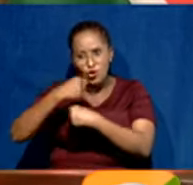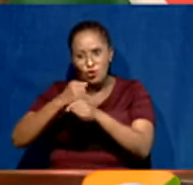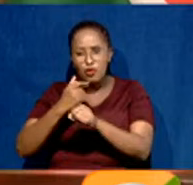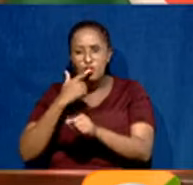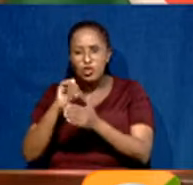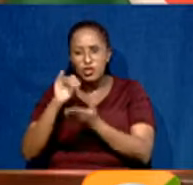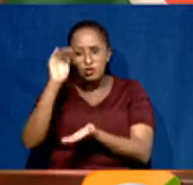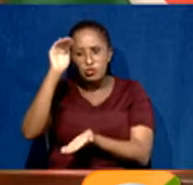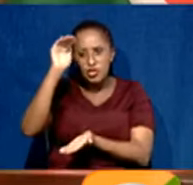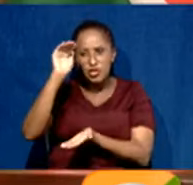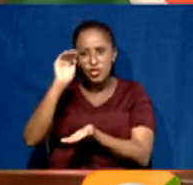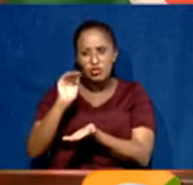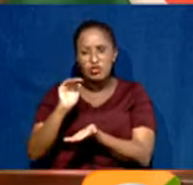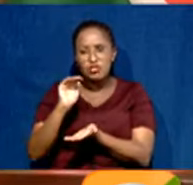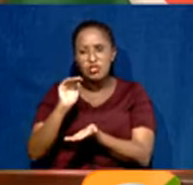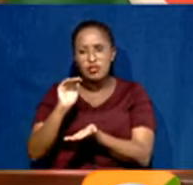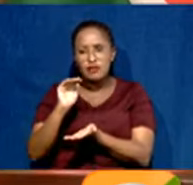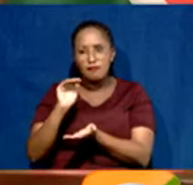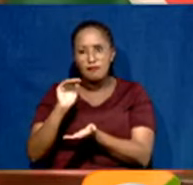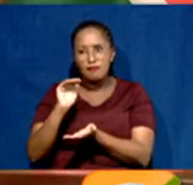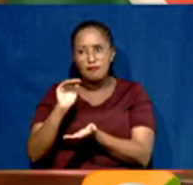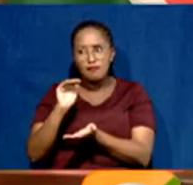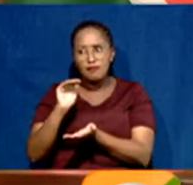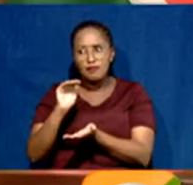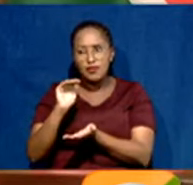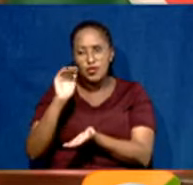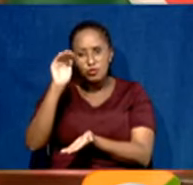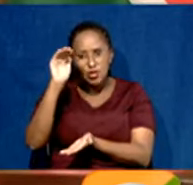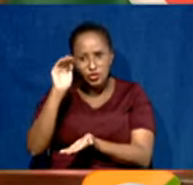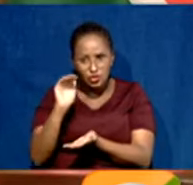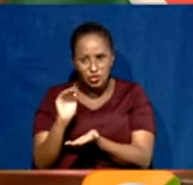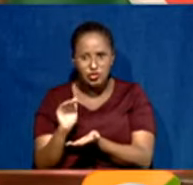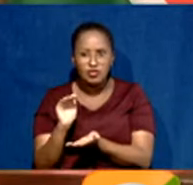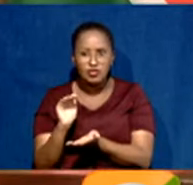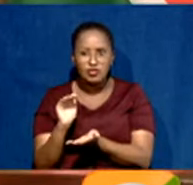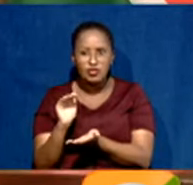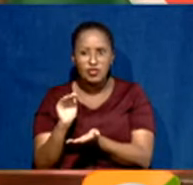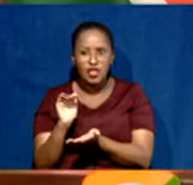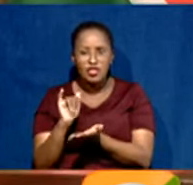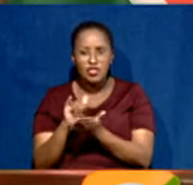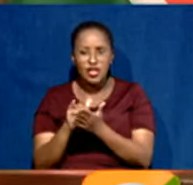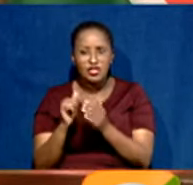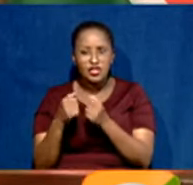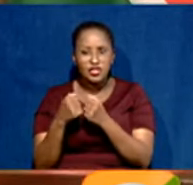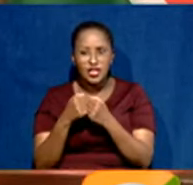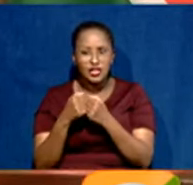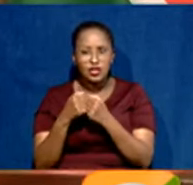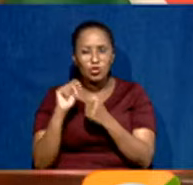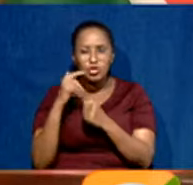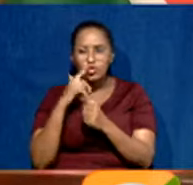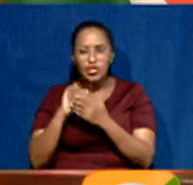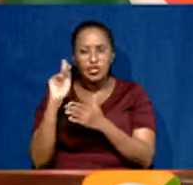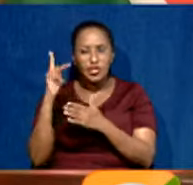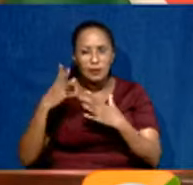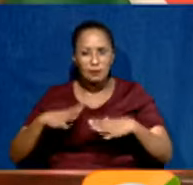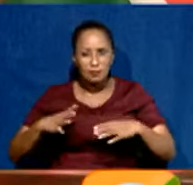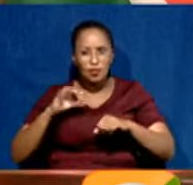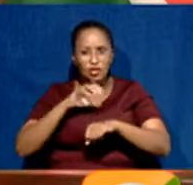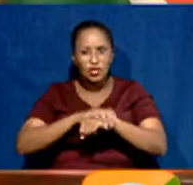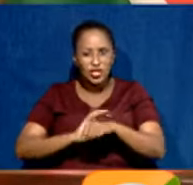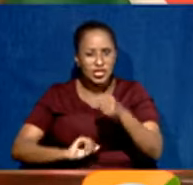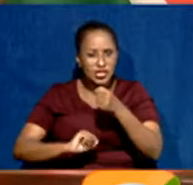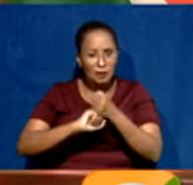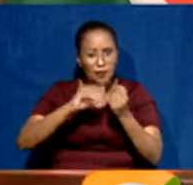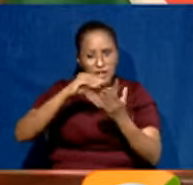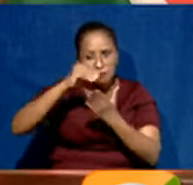we reduce outlay by Kenyans to fund education. Number two, we